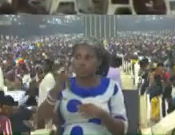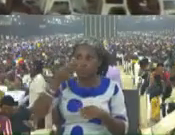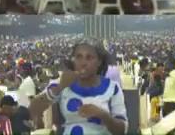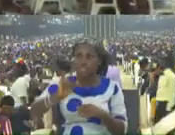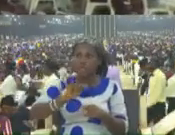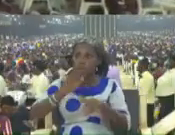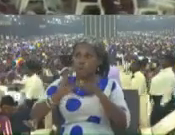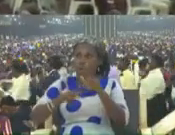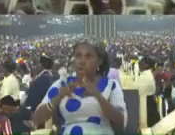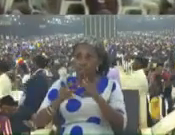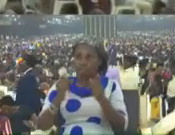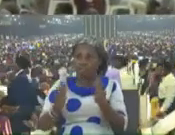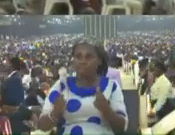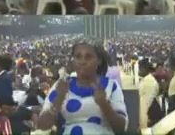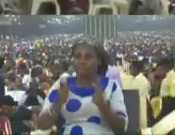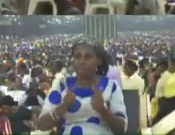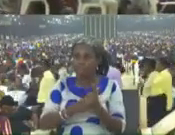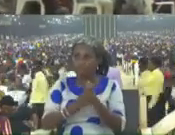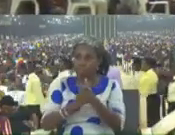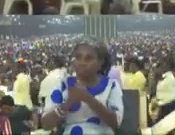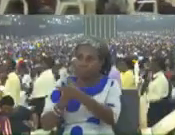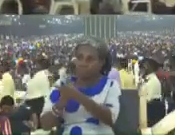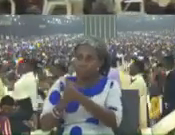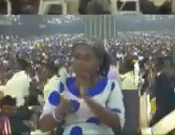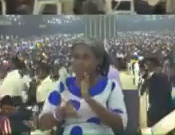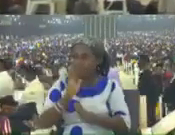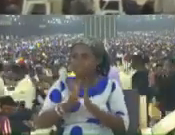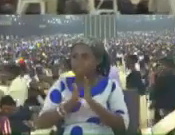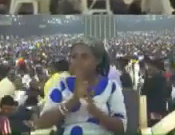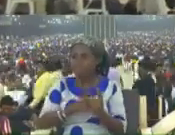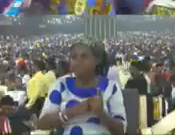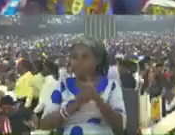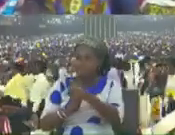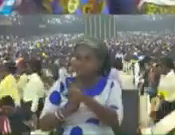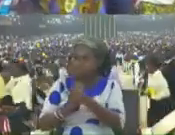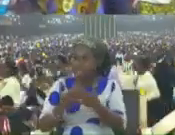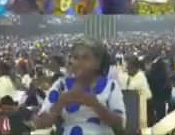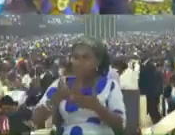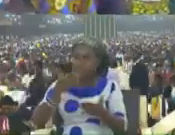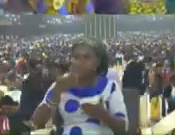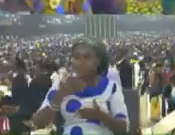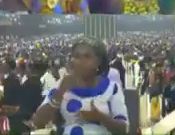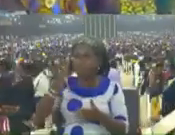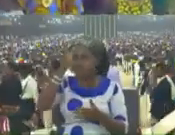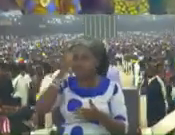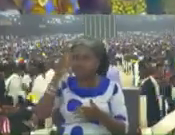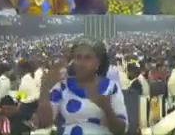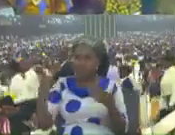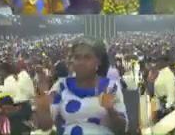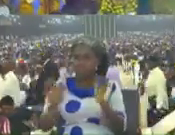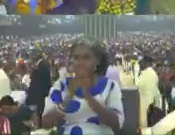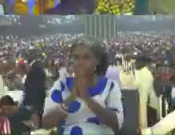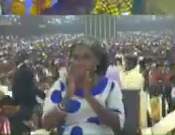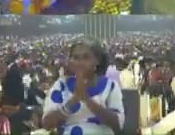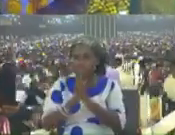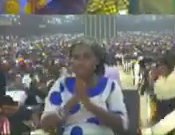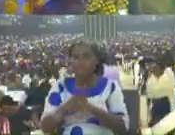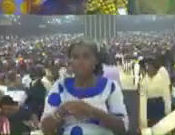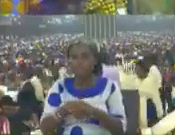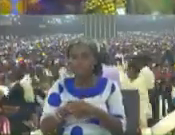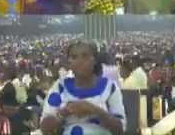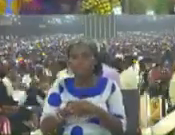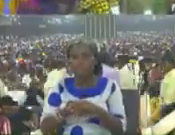coming. Make sure you get here before I finish praying, because I'll be praying for salvation in a